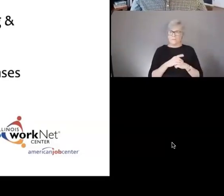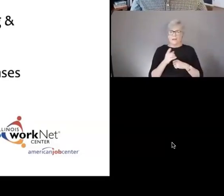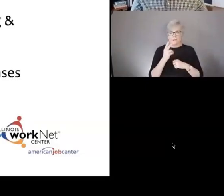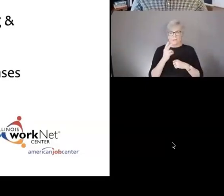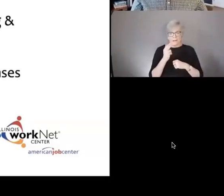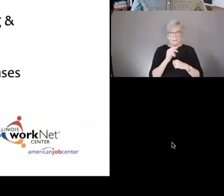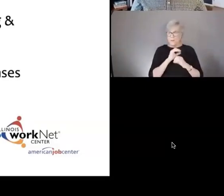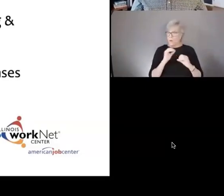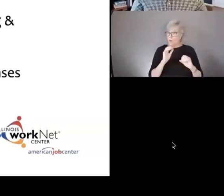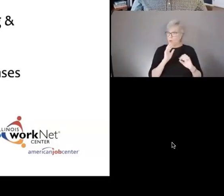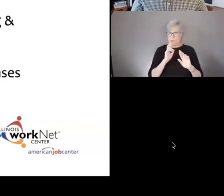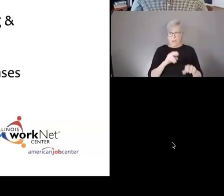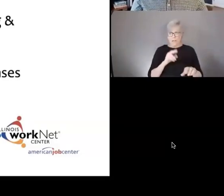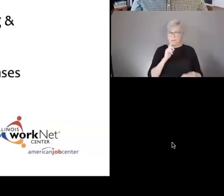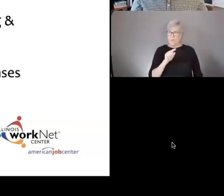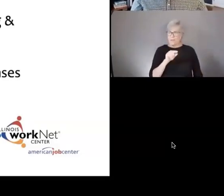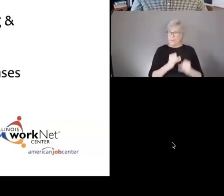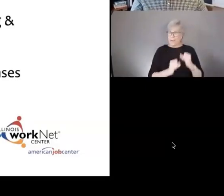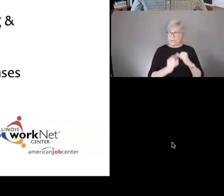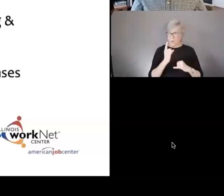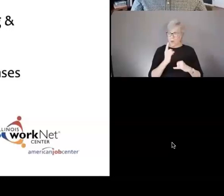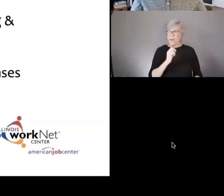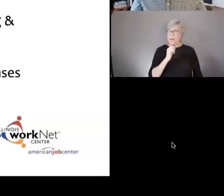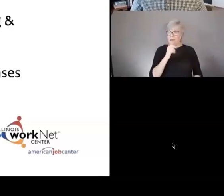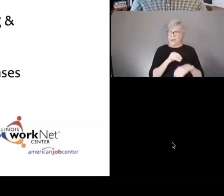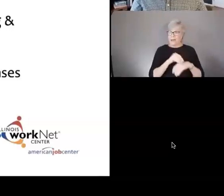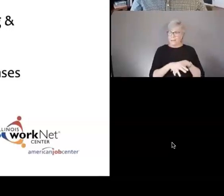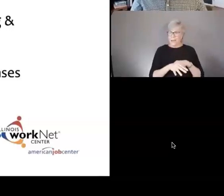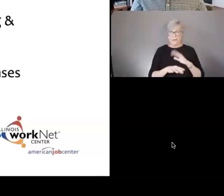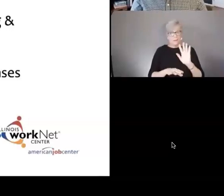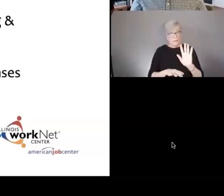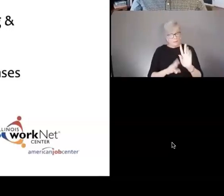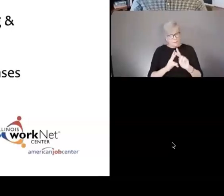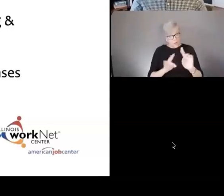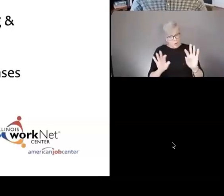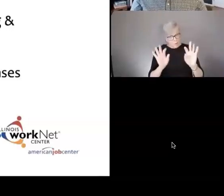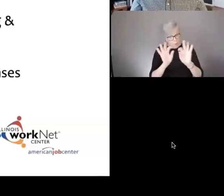impacted. I think that's very important to understand as we conceptualize mental health.